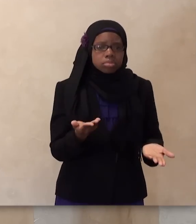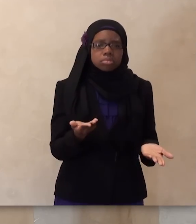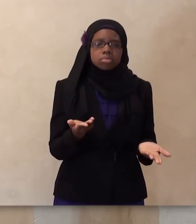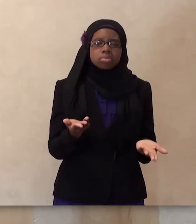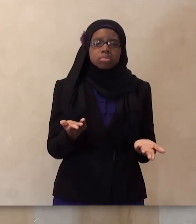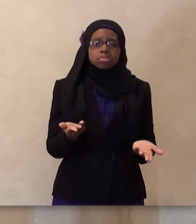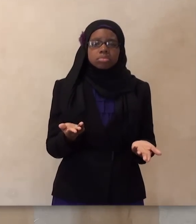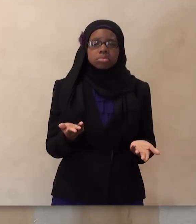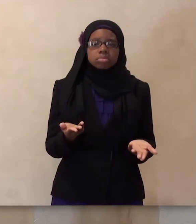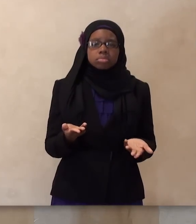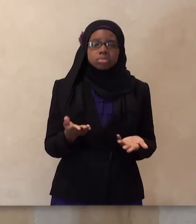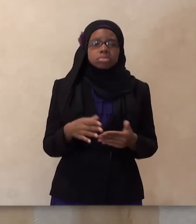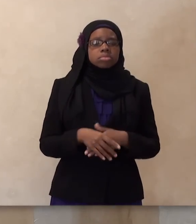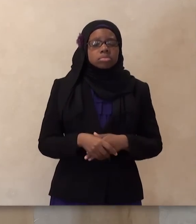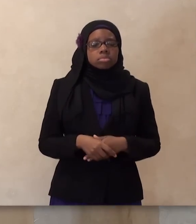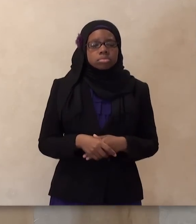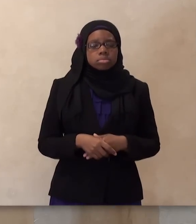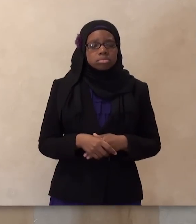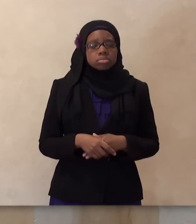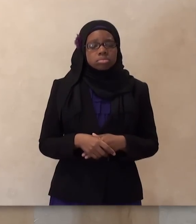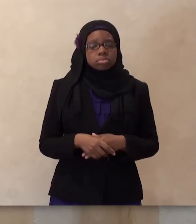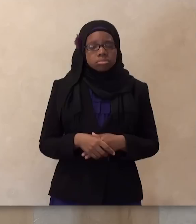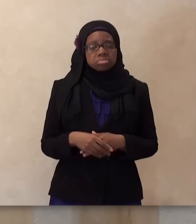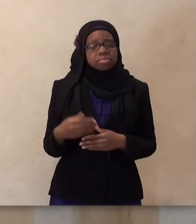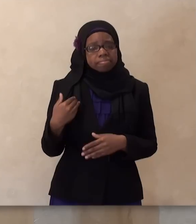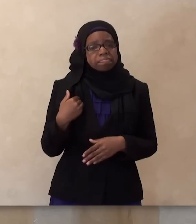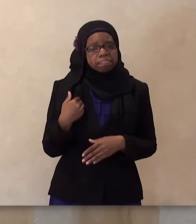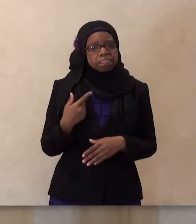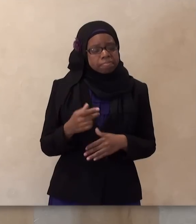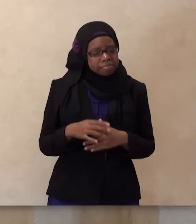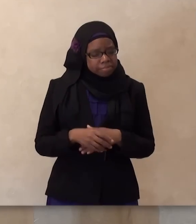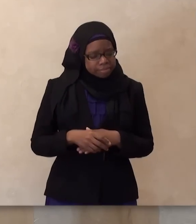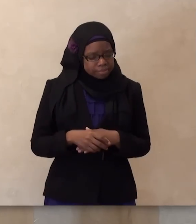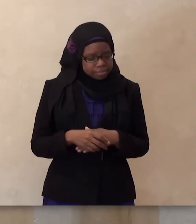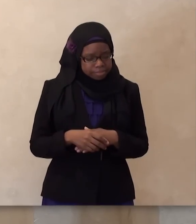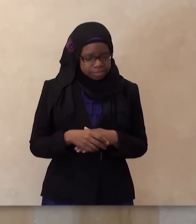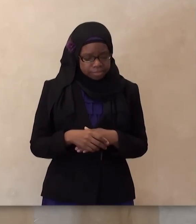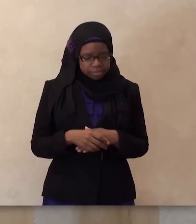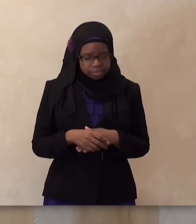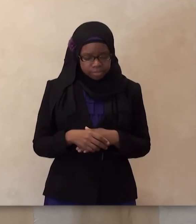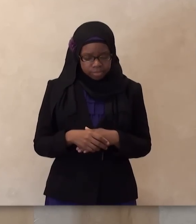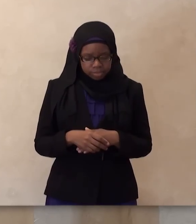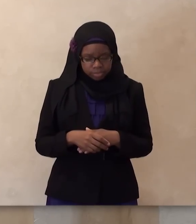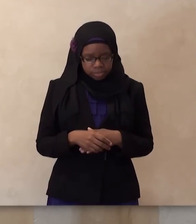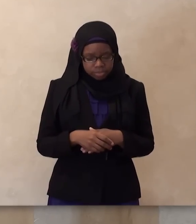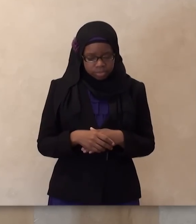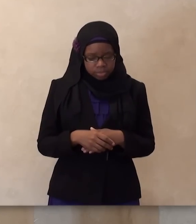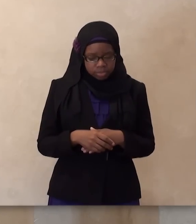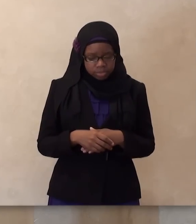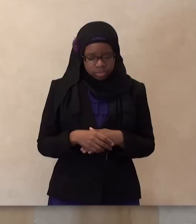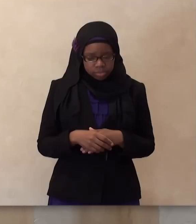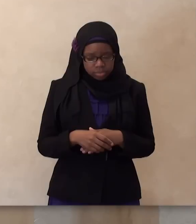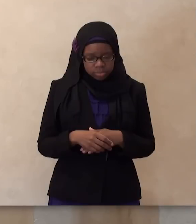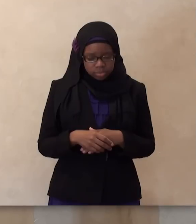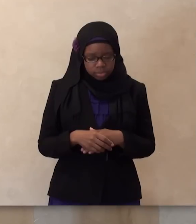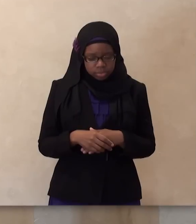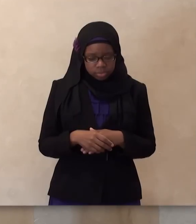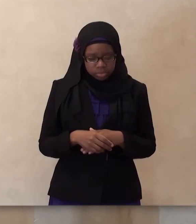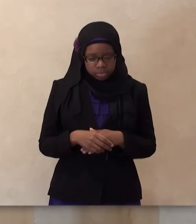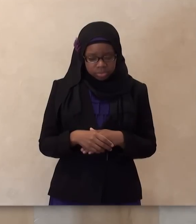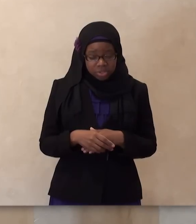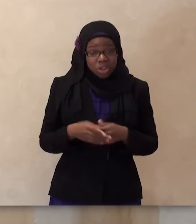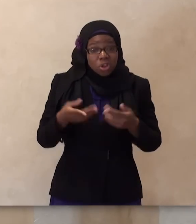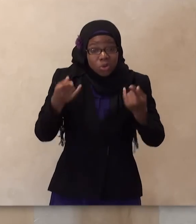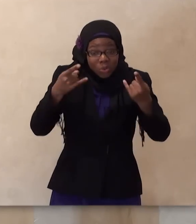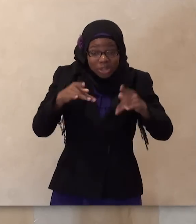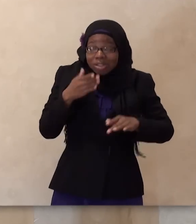my brothers and sisters, that Allah subhanahu wa ta'ala, through your shukru, through your thanking, Allah subhanahu wa ta'ala will become happy with